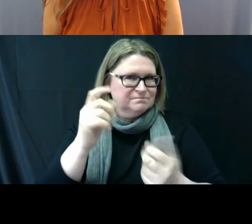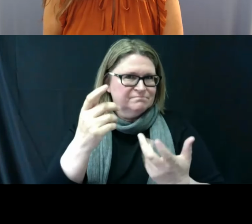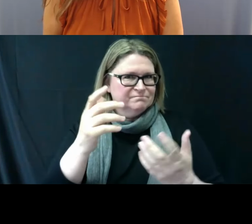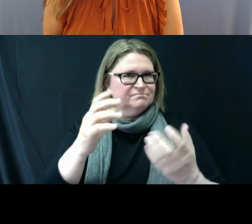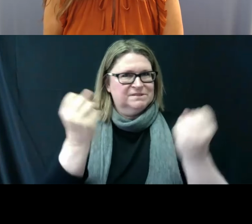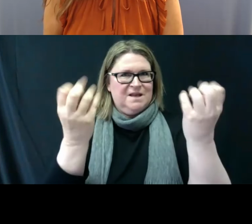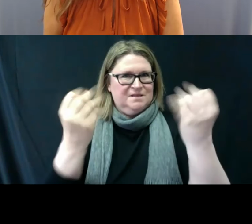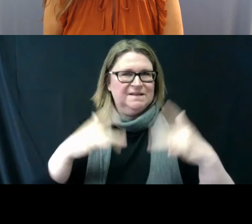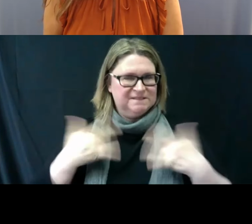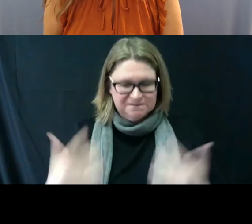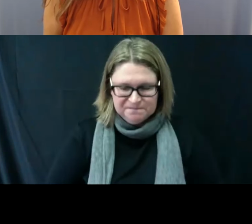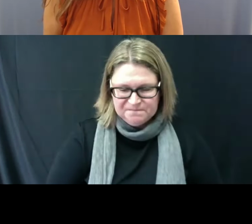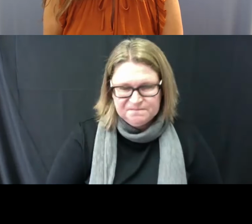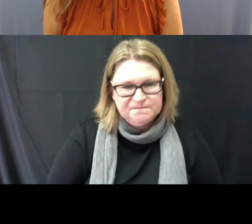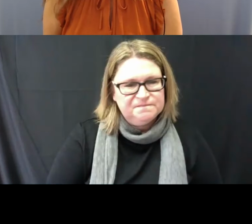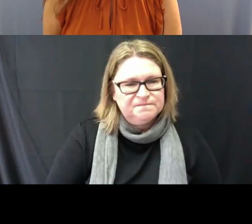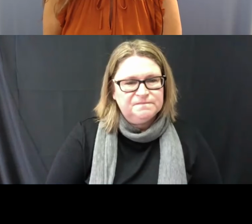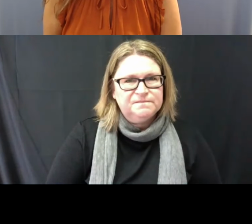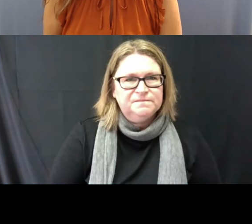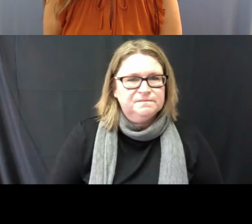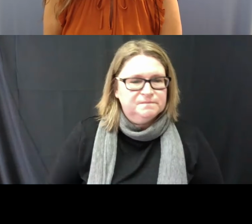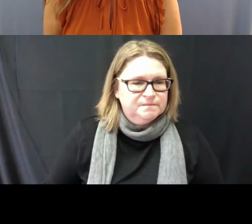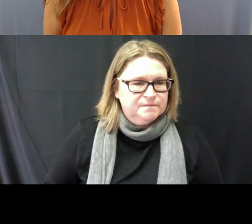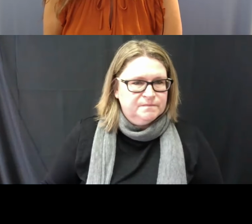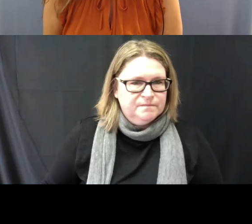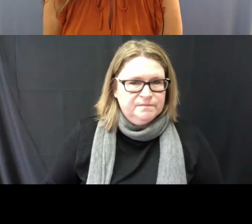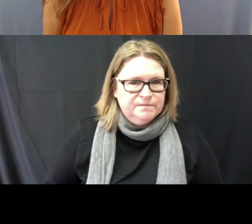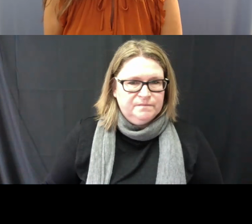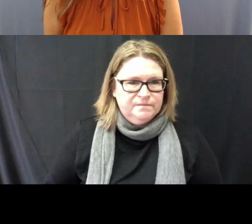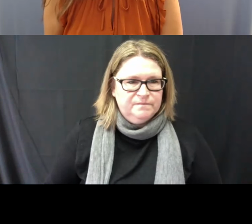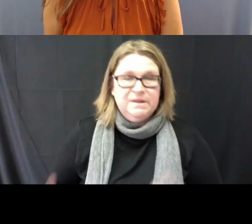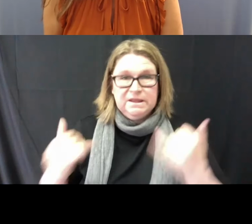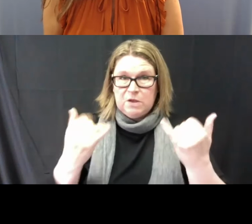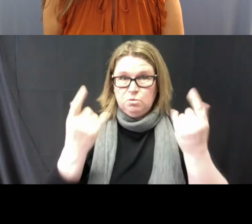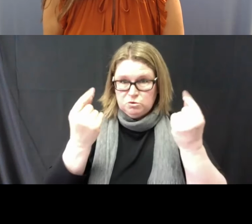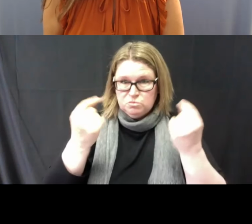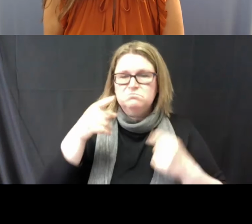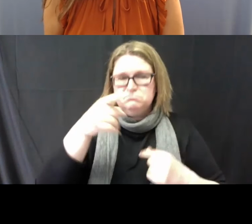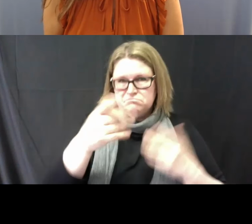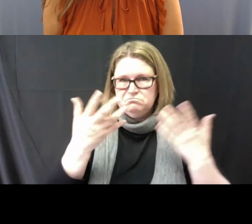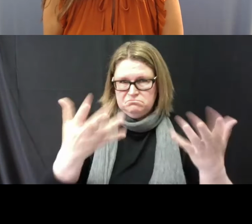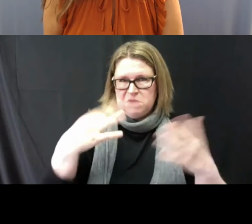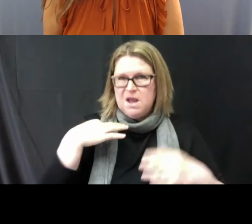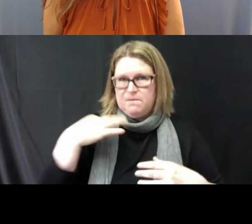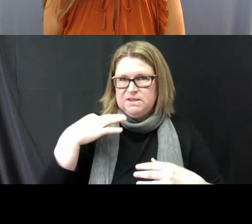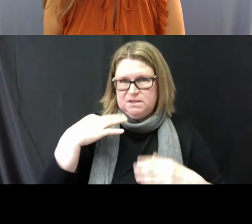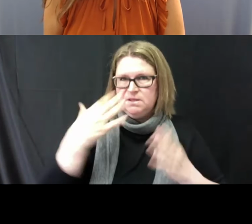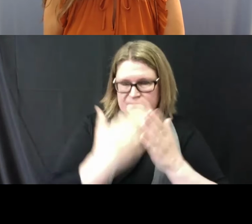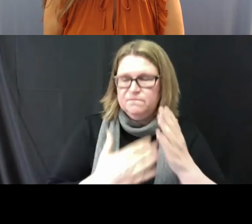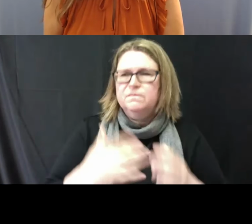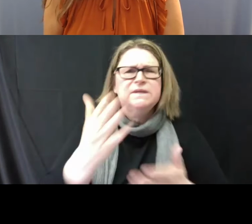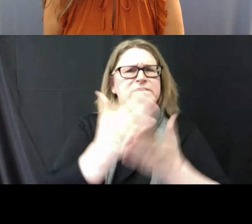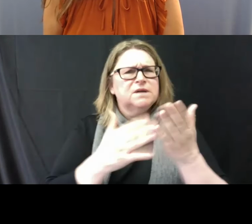And so there are different events and resources that you can improve your skills just by attending. If